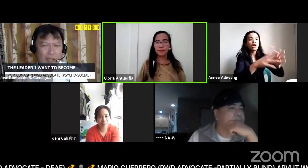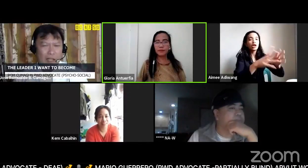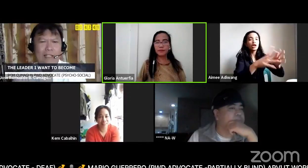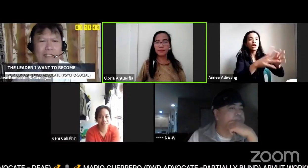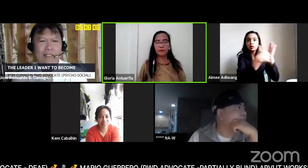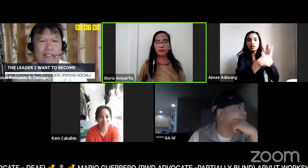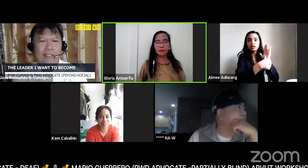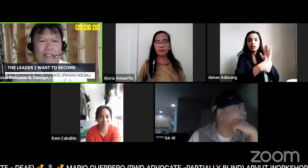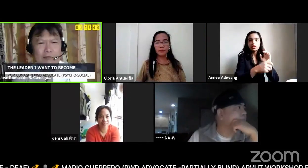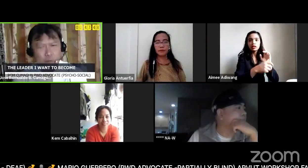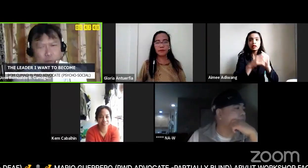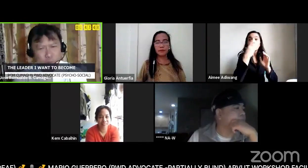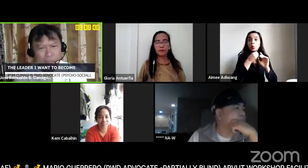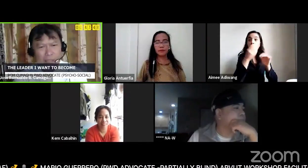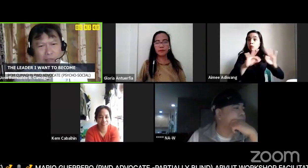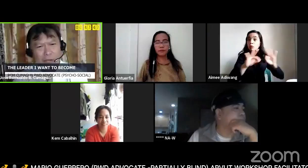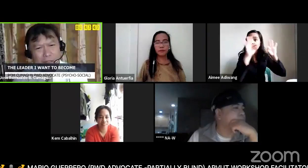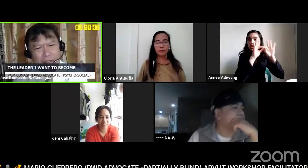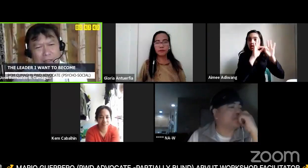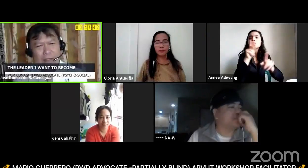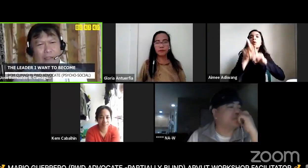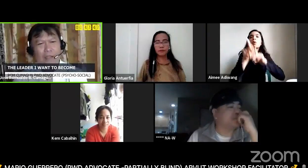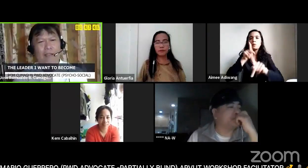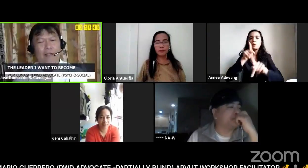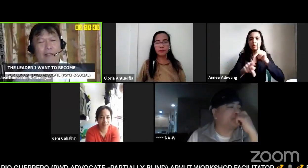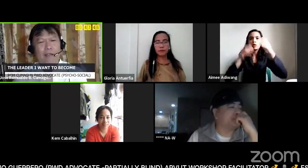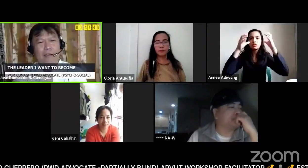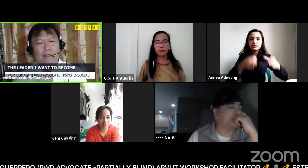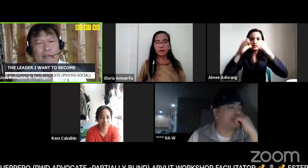individual citizen doing his part